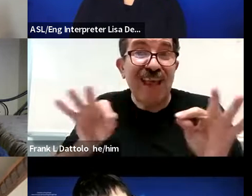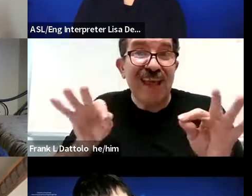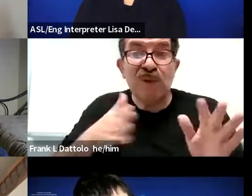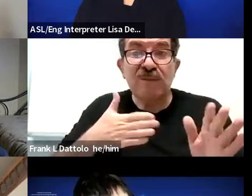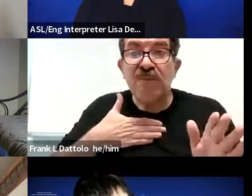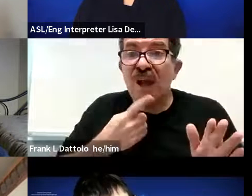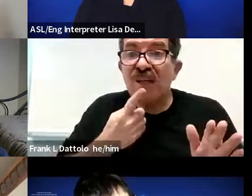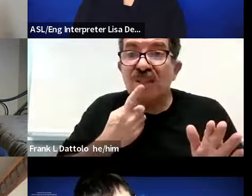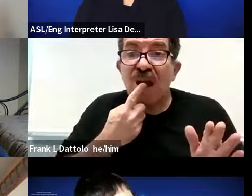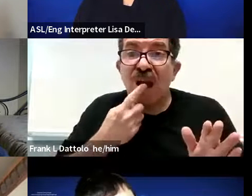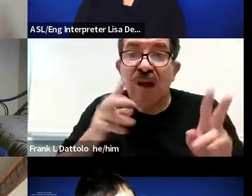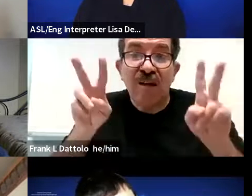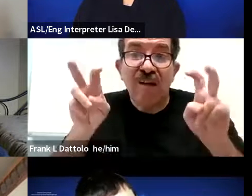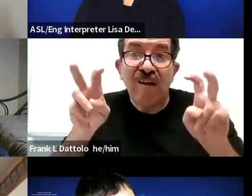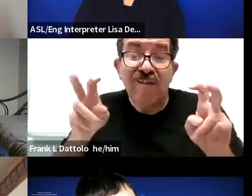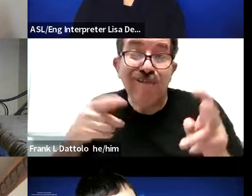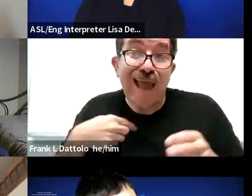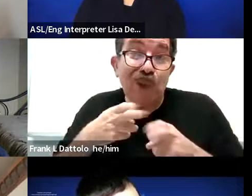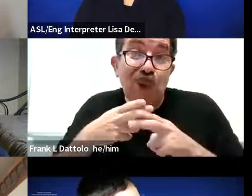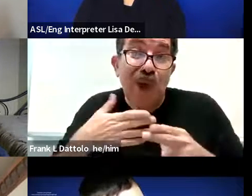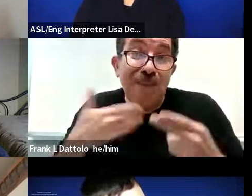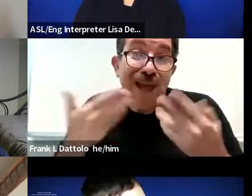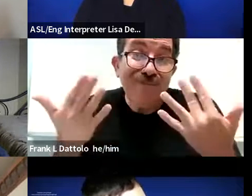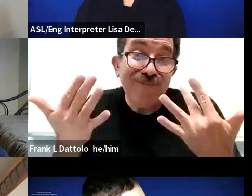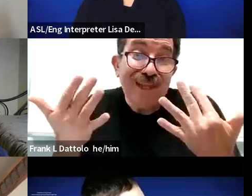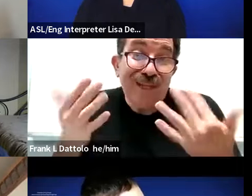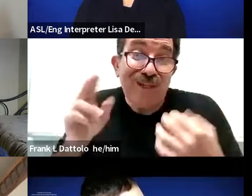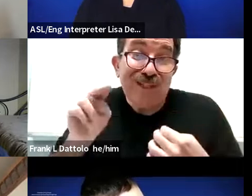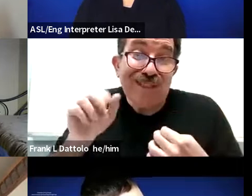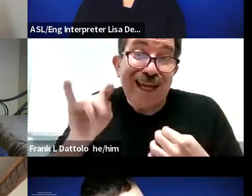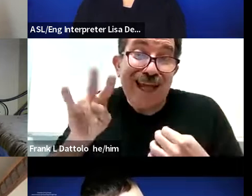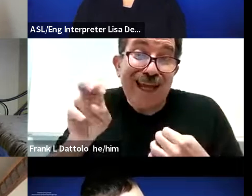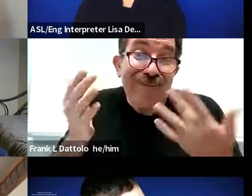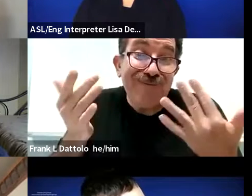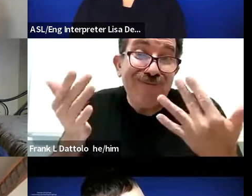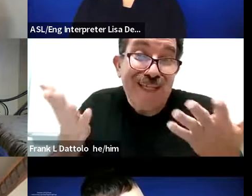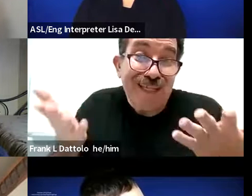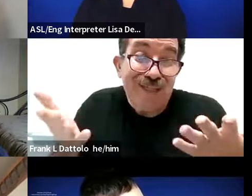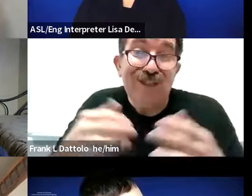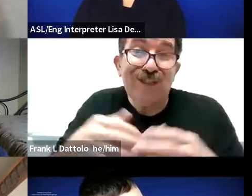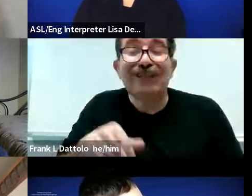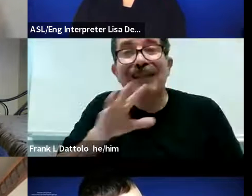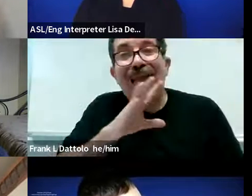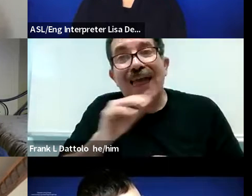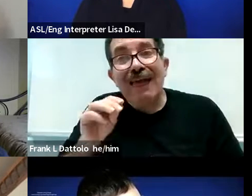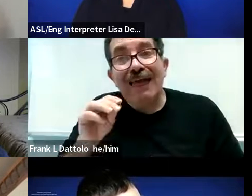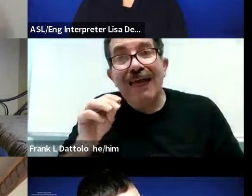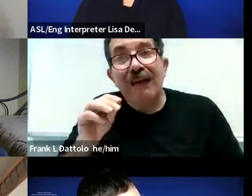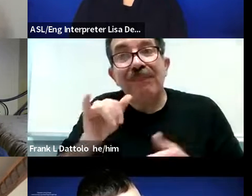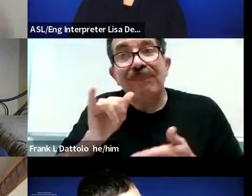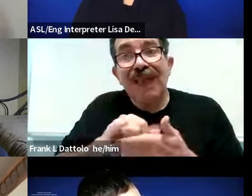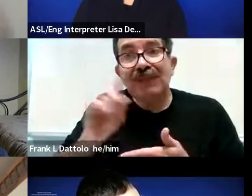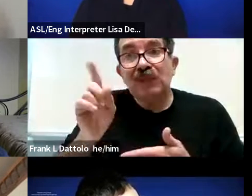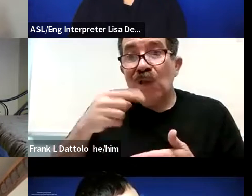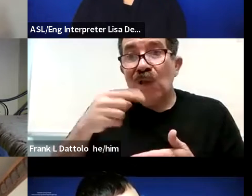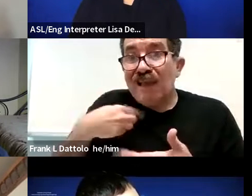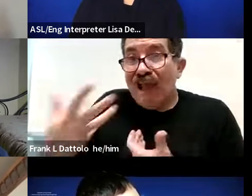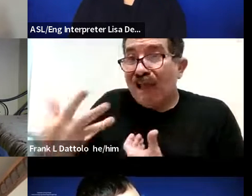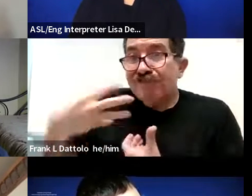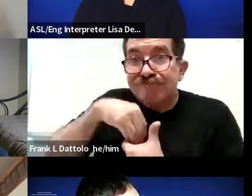I consider it my first language. So it's like my native tongue is ASL, or my fingers.